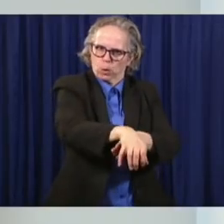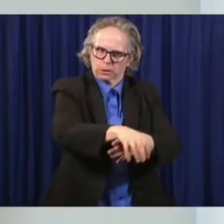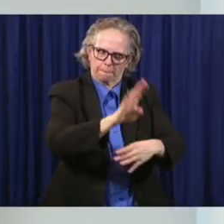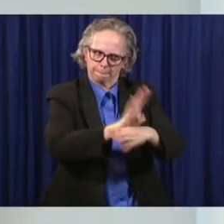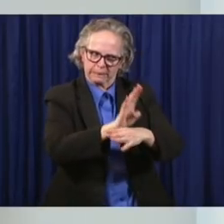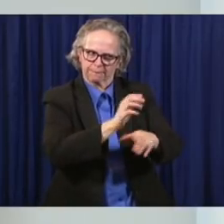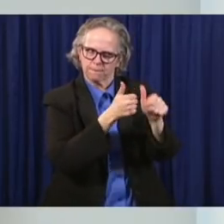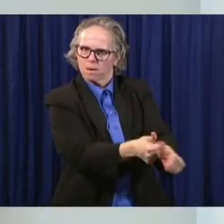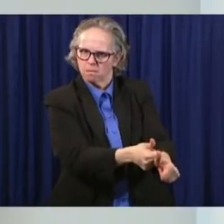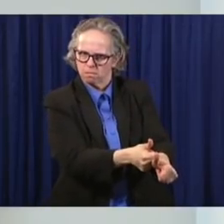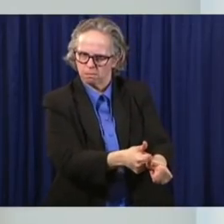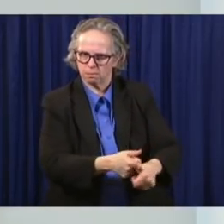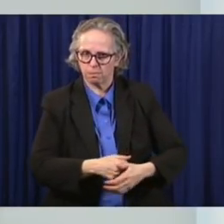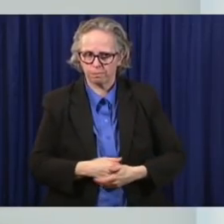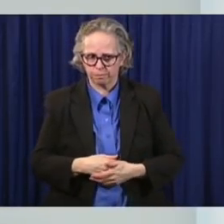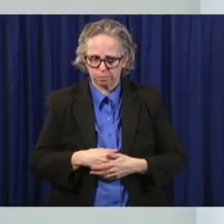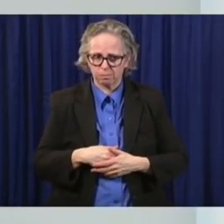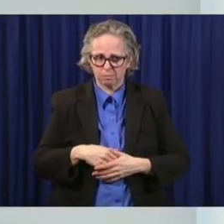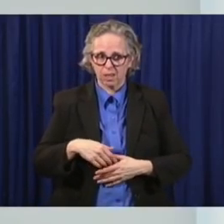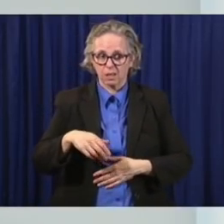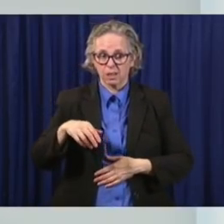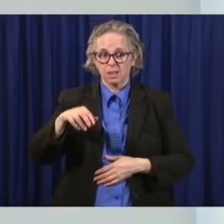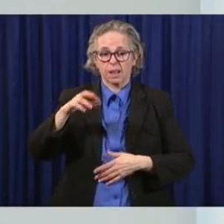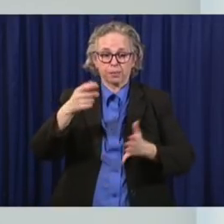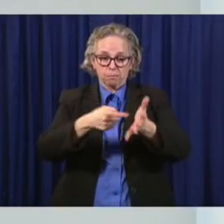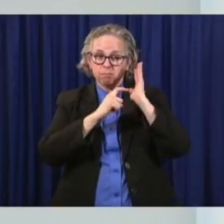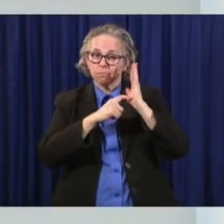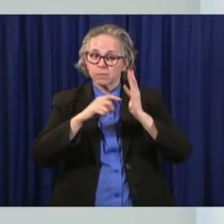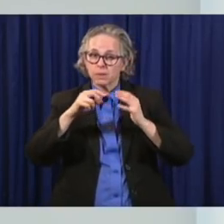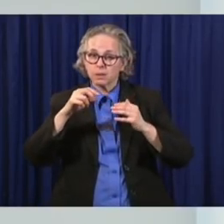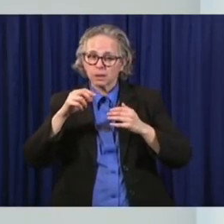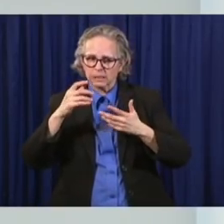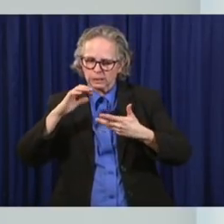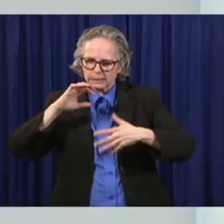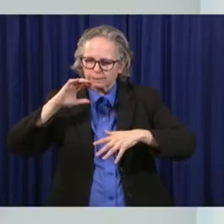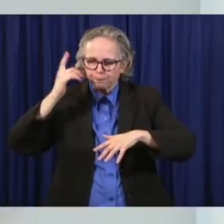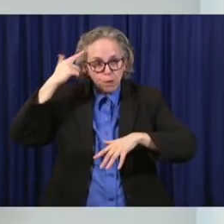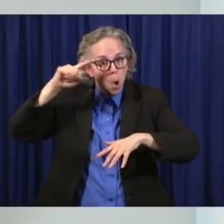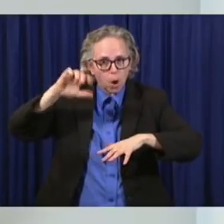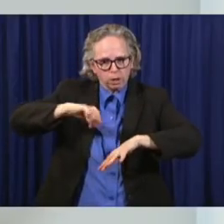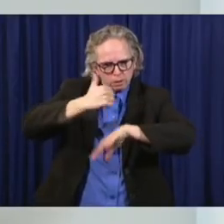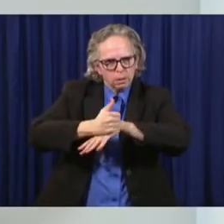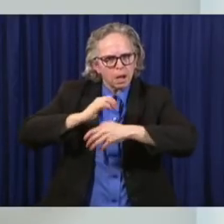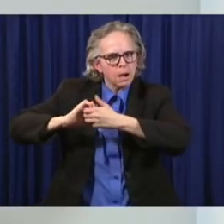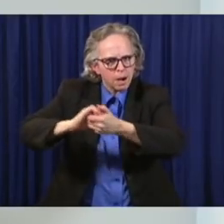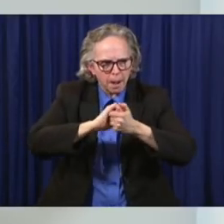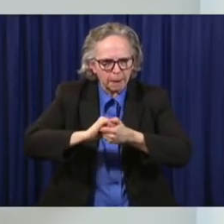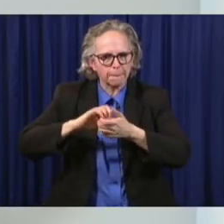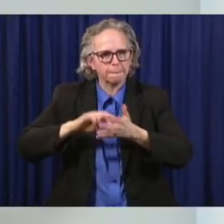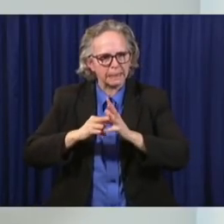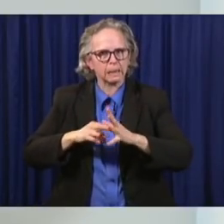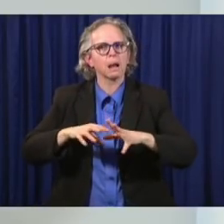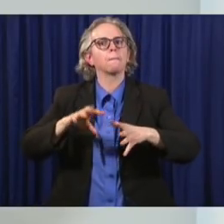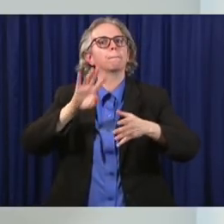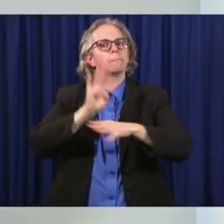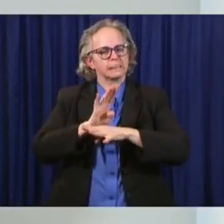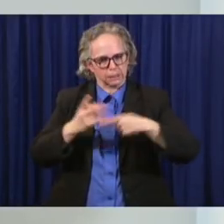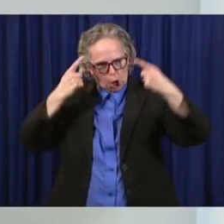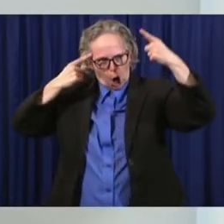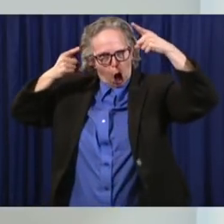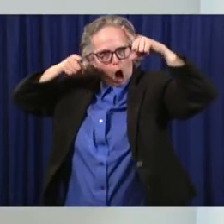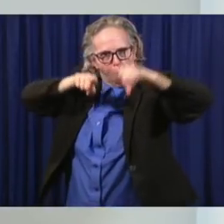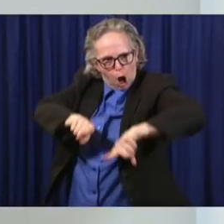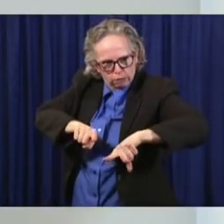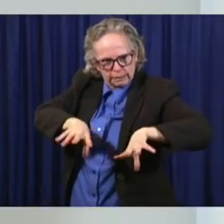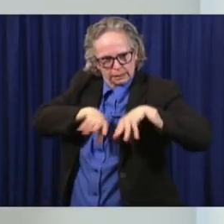regulations that were developed were that collaboration, that businesses believe they can live with them, and the health departments and the health officials that work with them